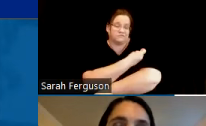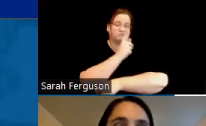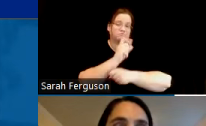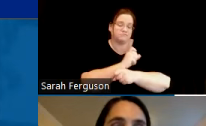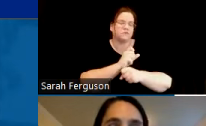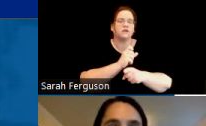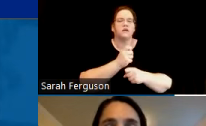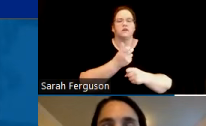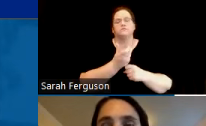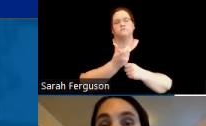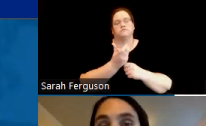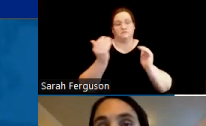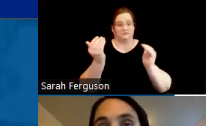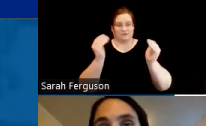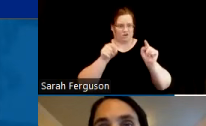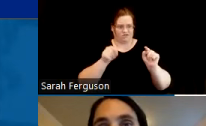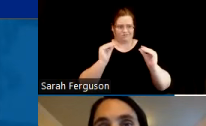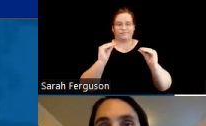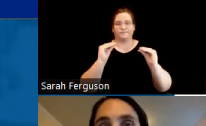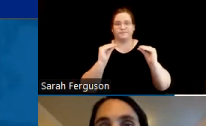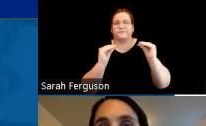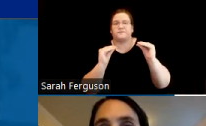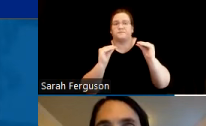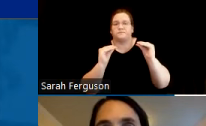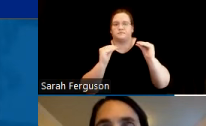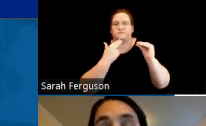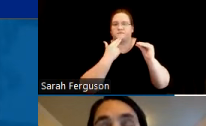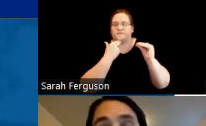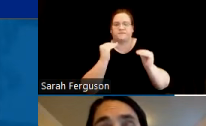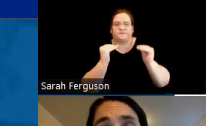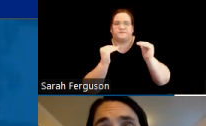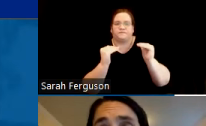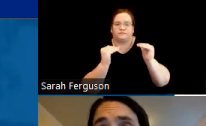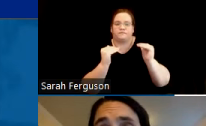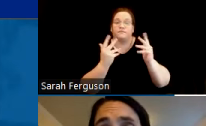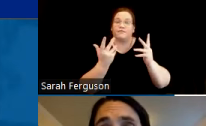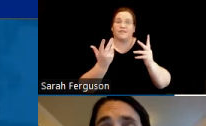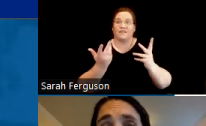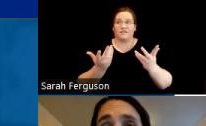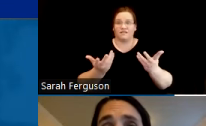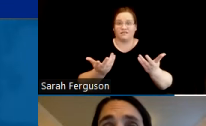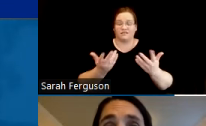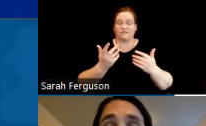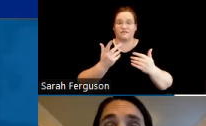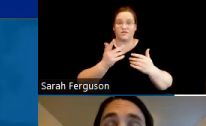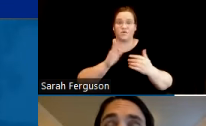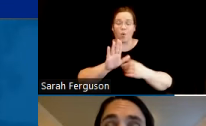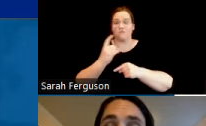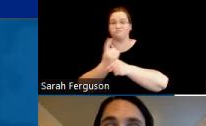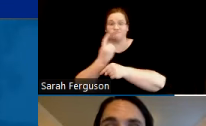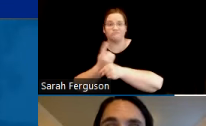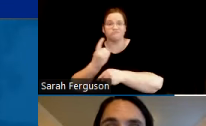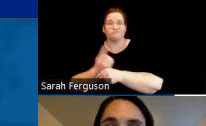are compared to the placebo who are getting minor side effects that you probably see after your kids get their